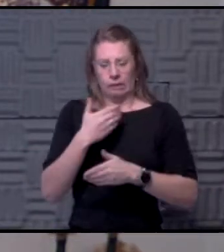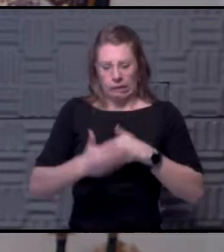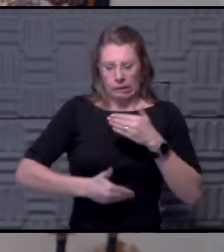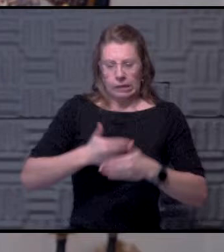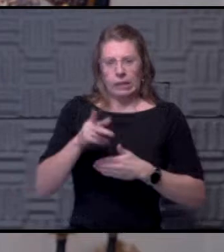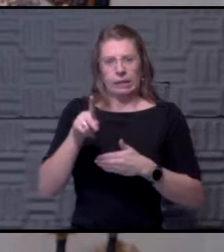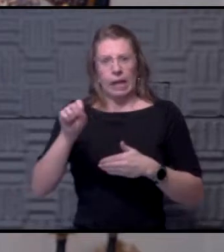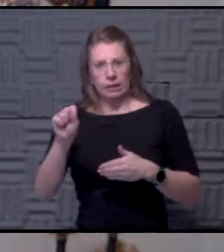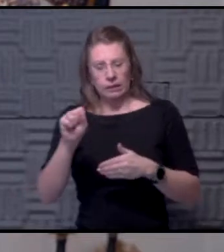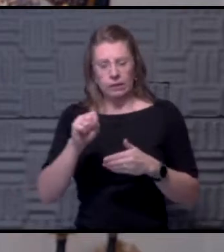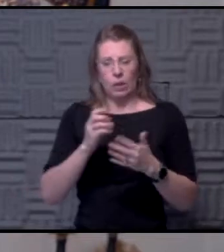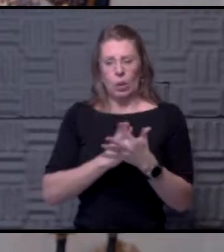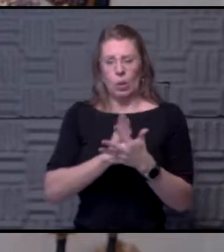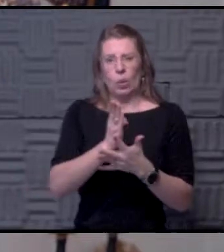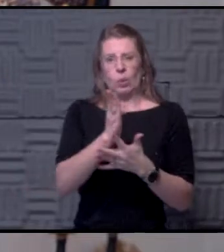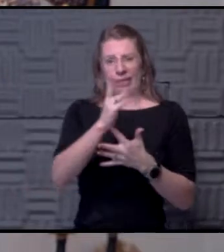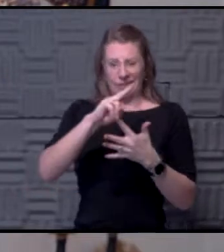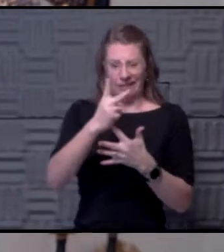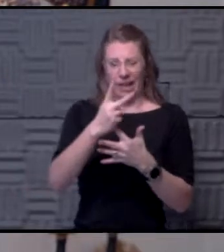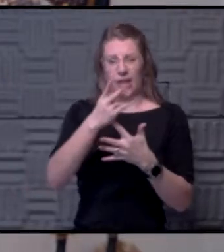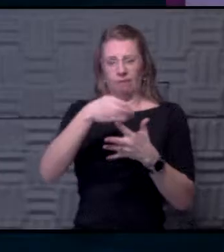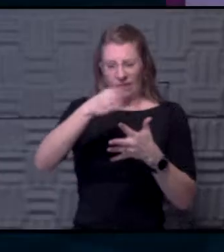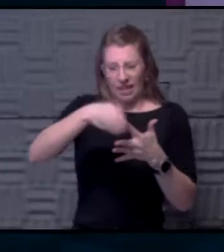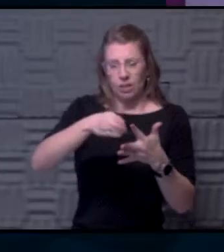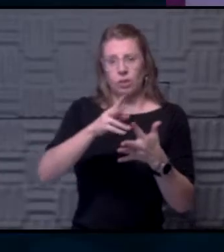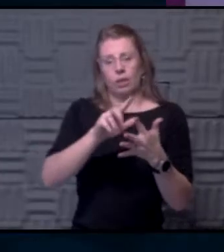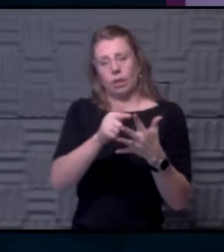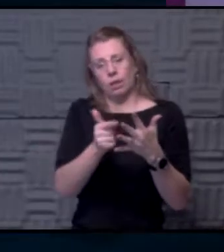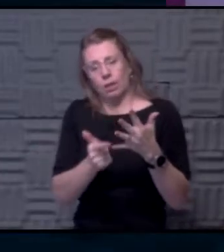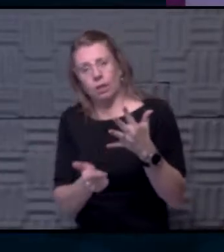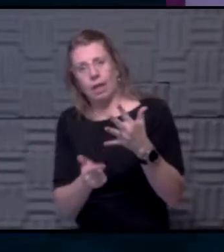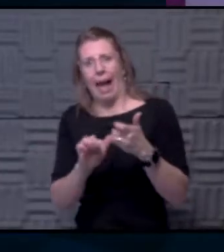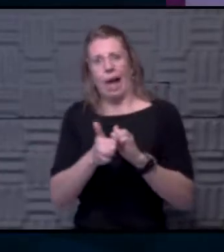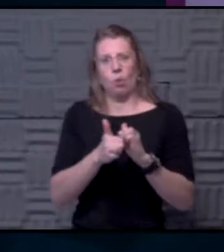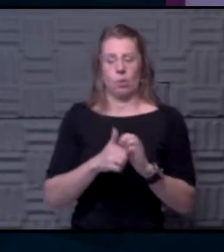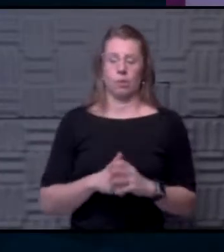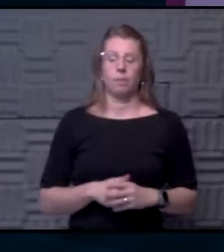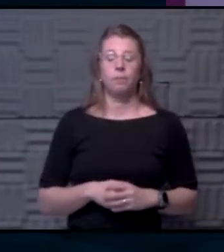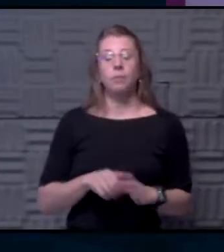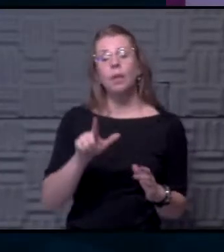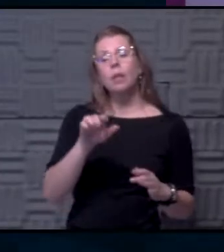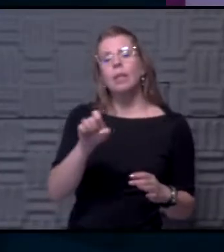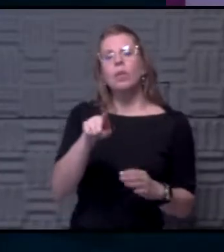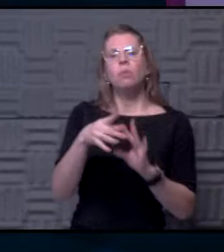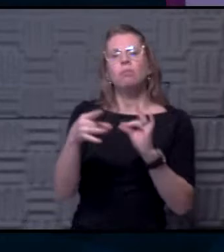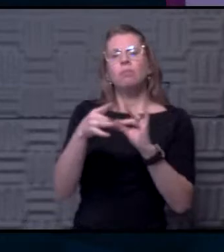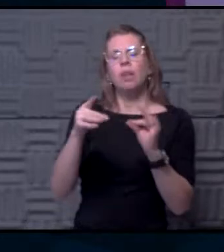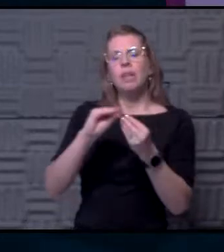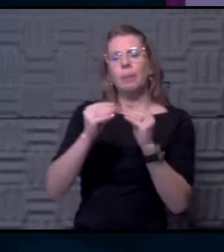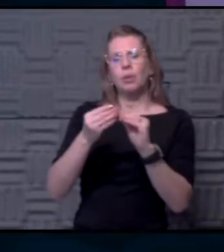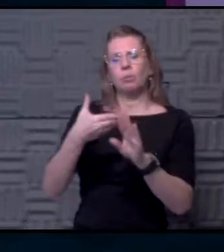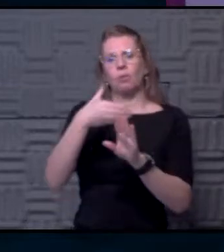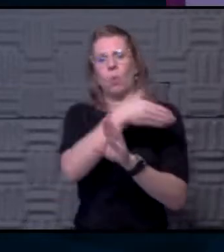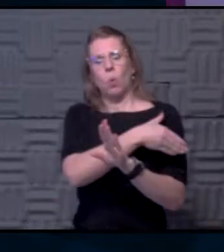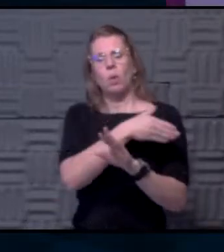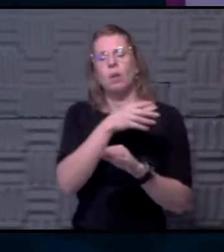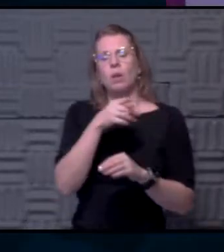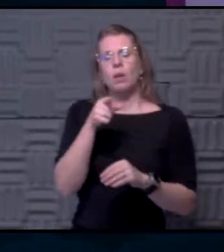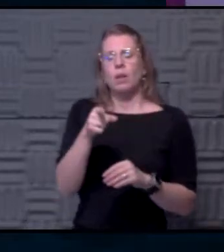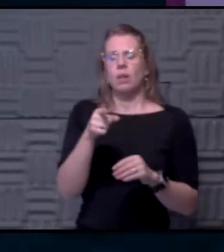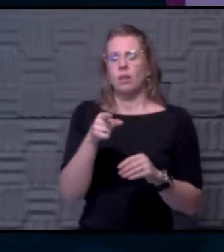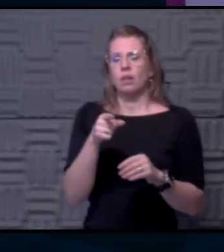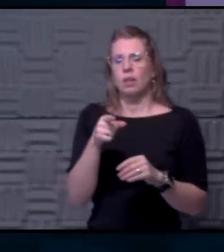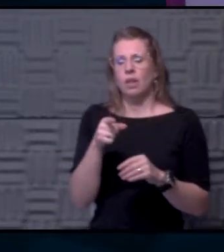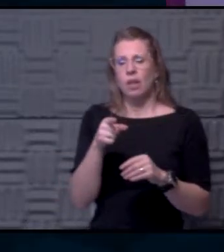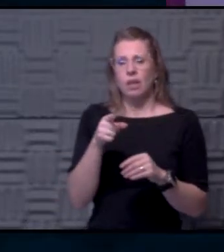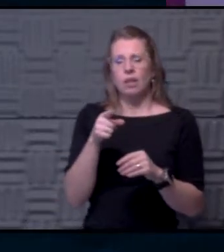the second phase and then into subsequent phases. And Lee, do you have some, you referenced some numbers earlier, and you may want to update us about the efforts